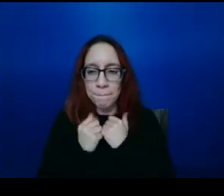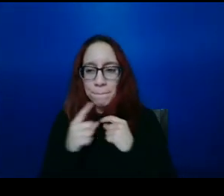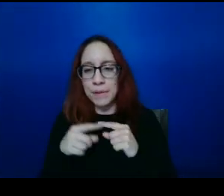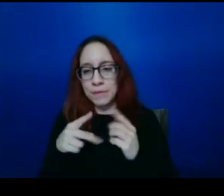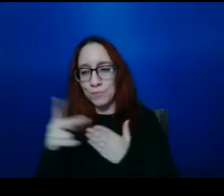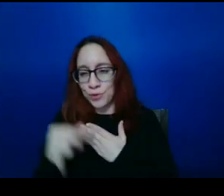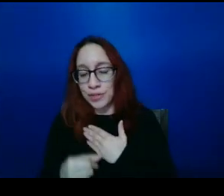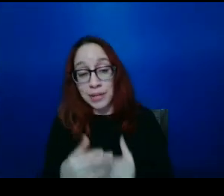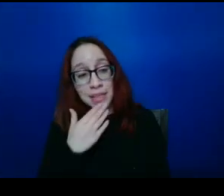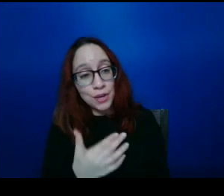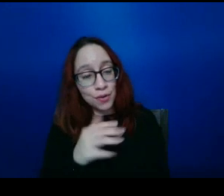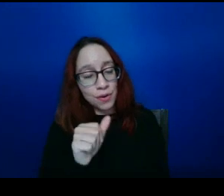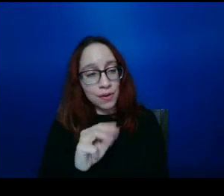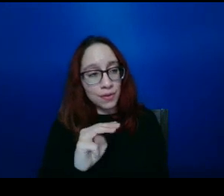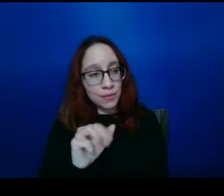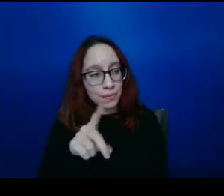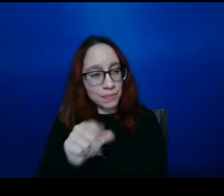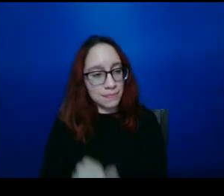Thank you,